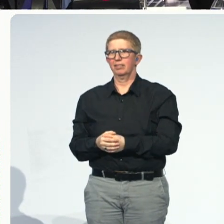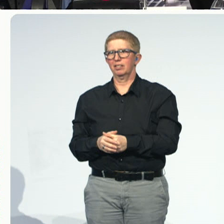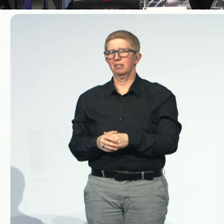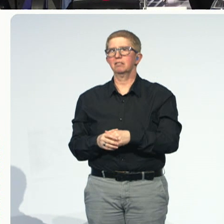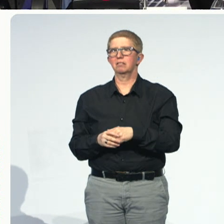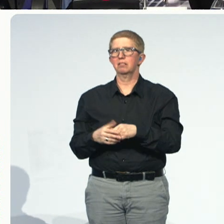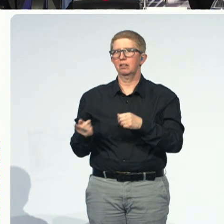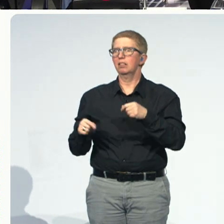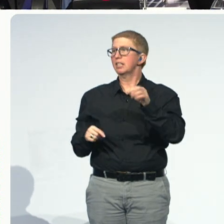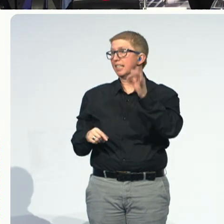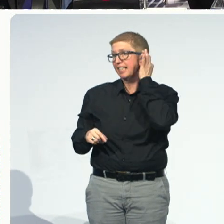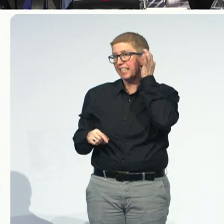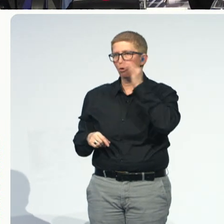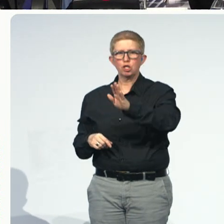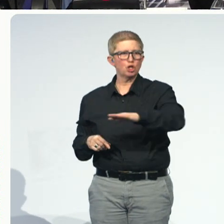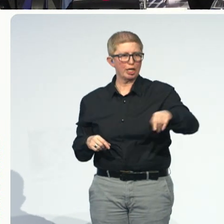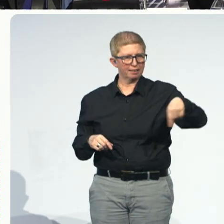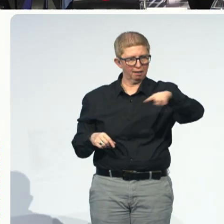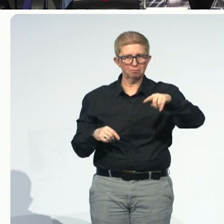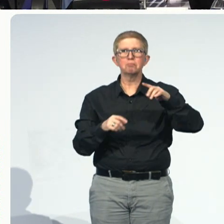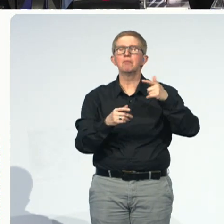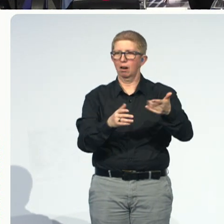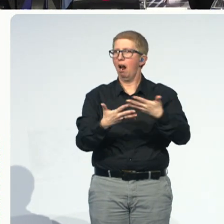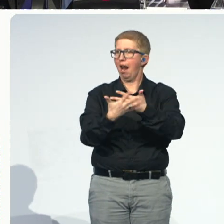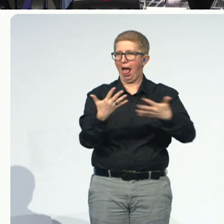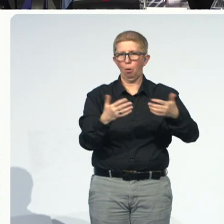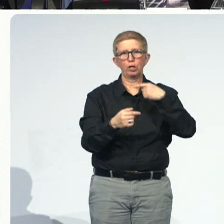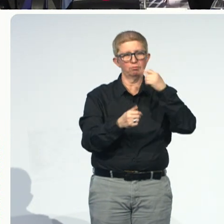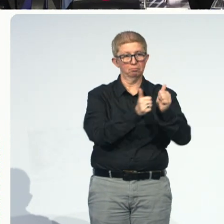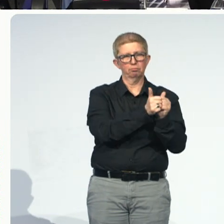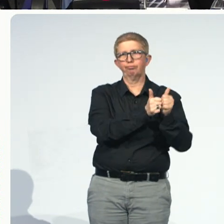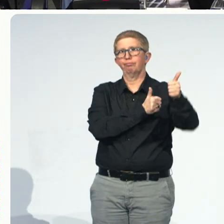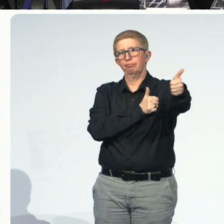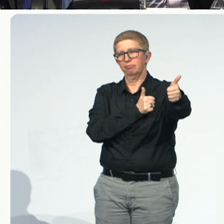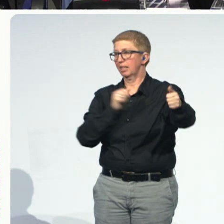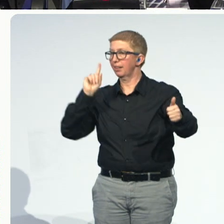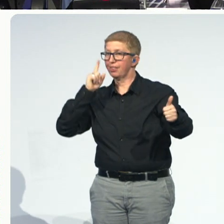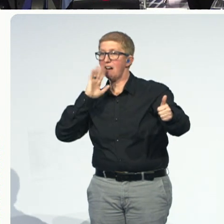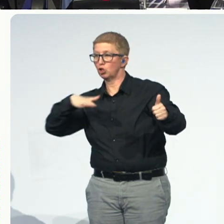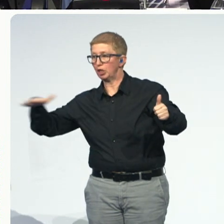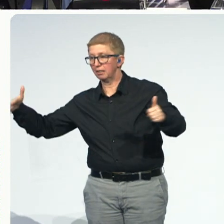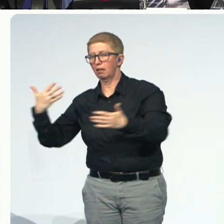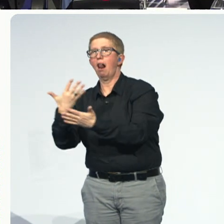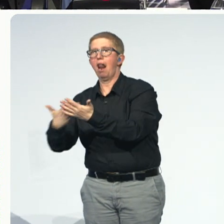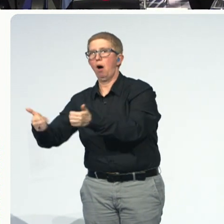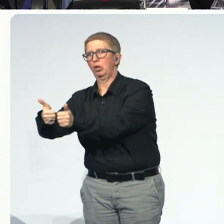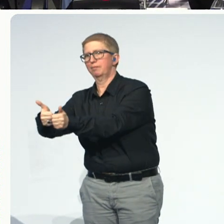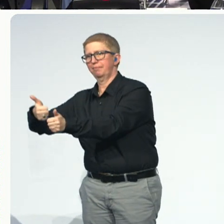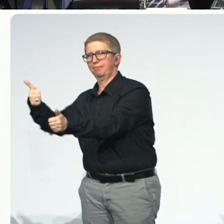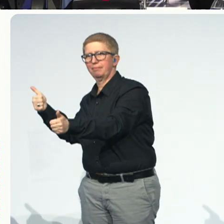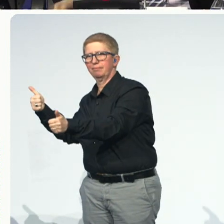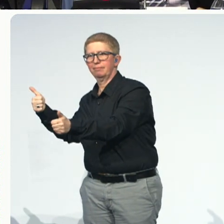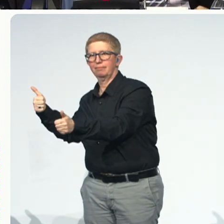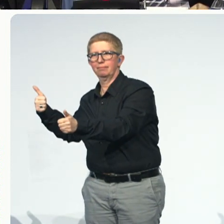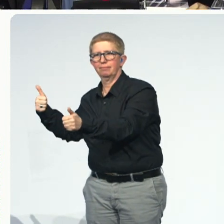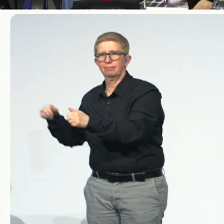only 6.1% of people with hearing loss has received post-secondary education in Hong Kong. It's much less than that